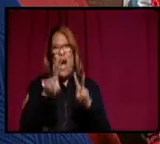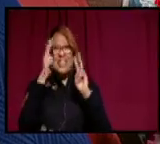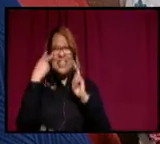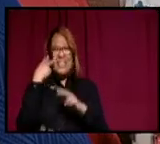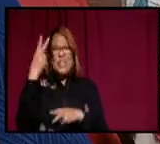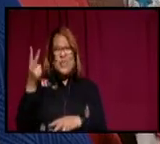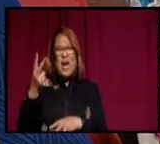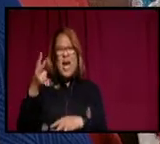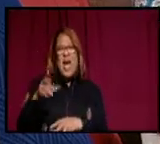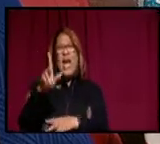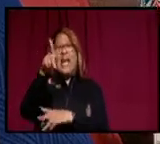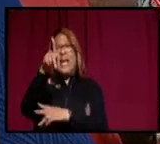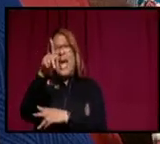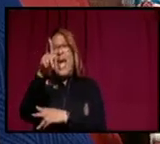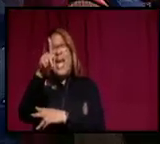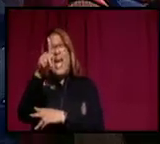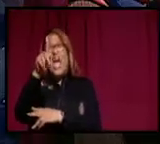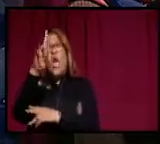reach Pastor Kim at